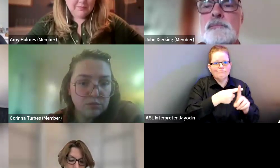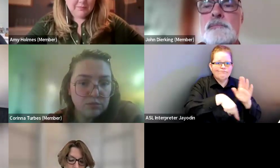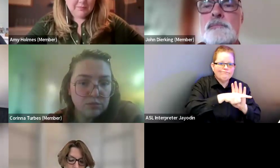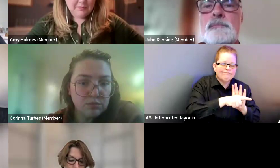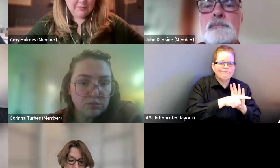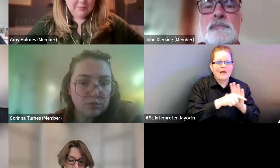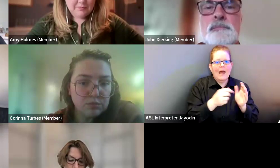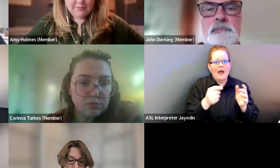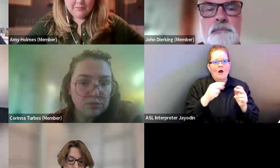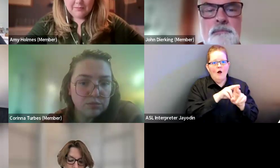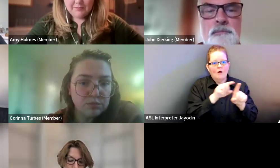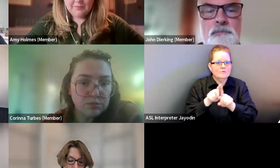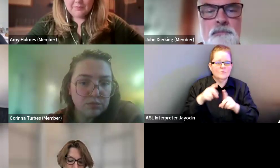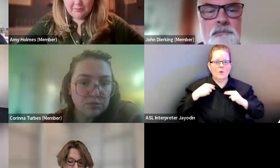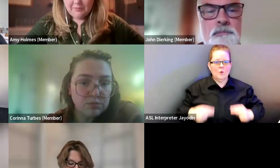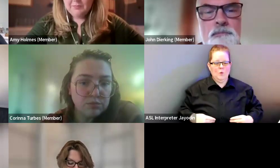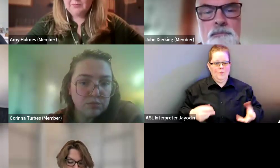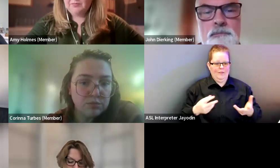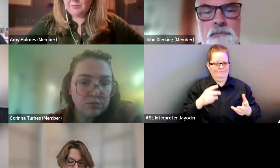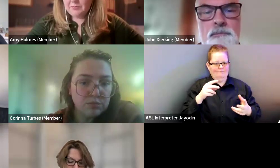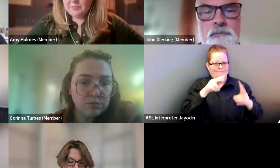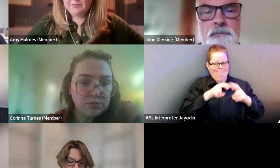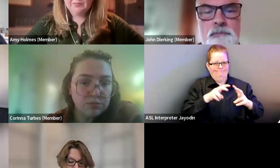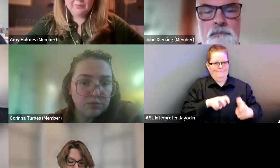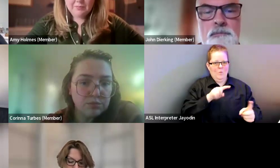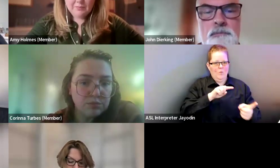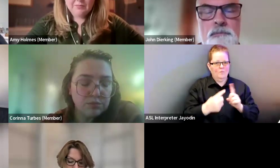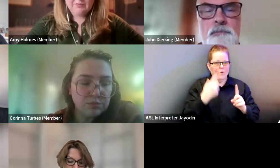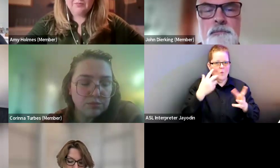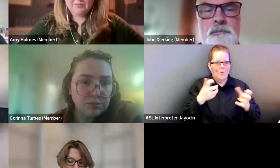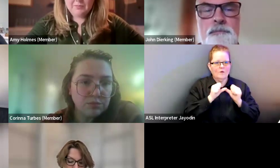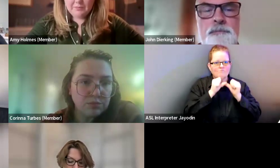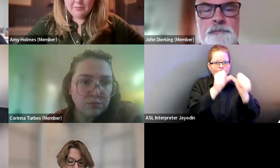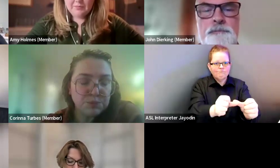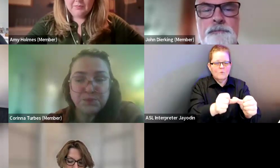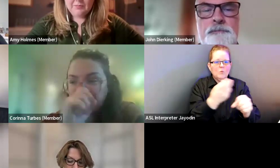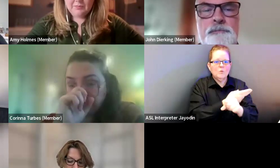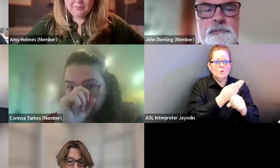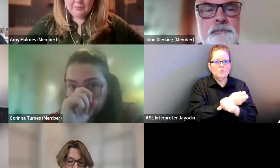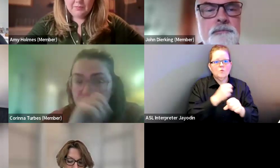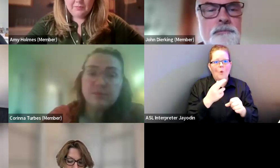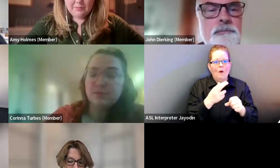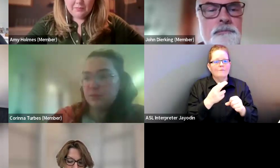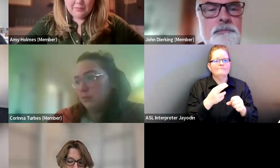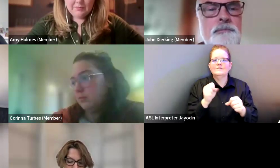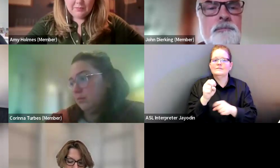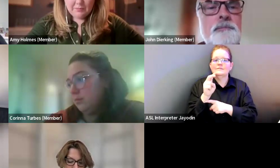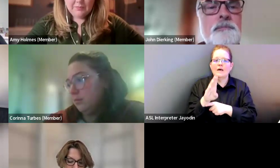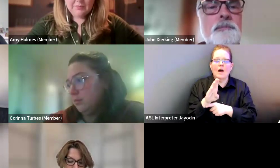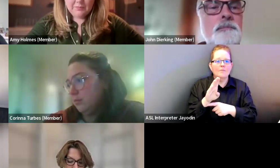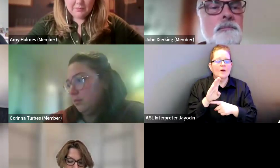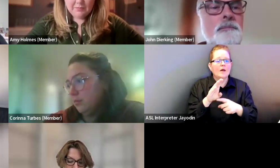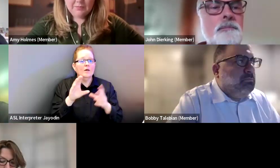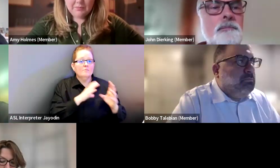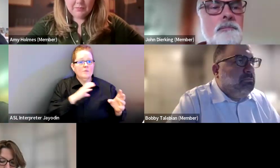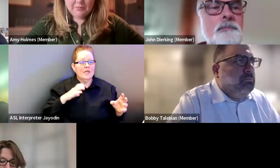that are maybe in motion or things that we want to carry through. I also think having a subcommittee that focuses on emerging open government